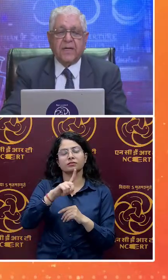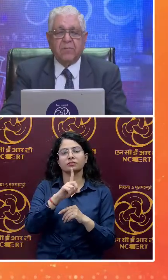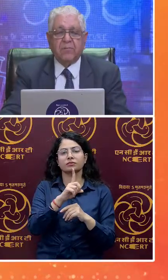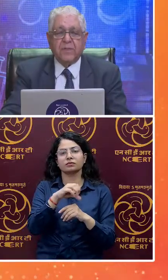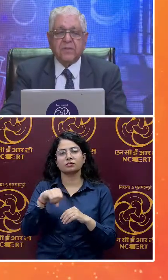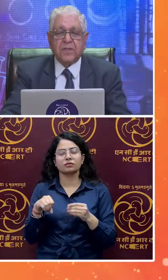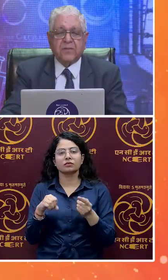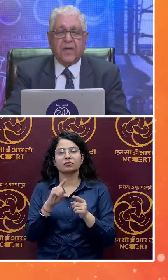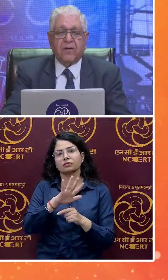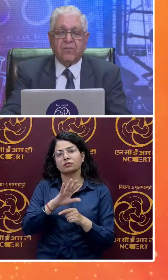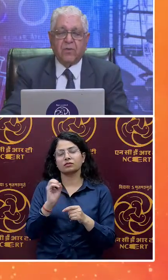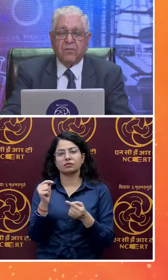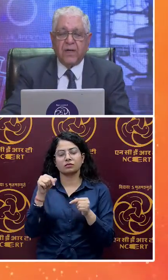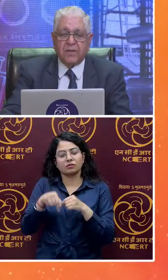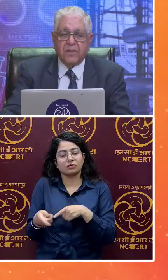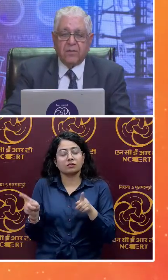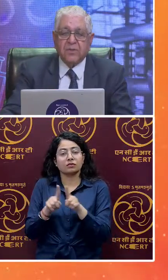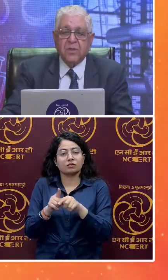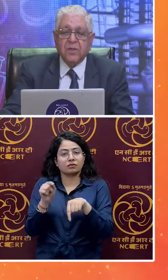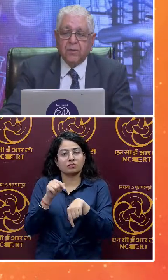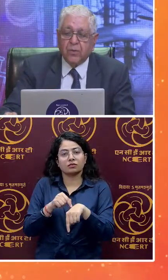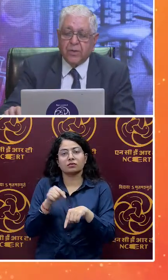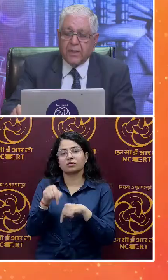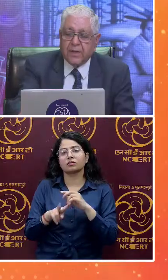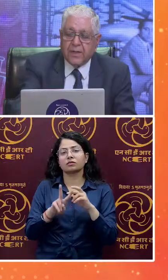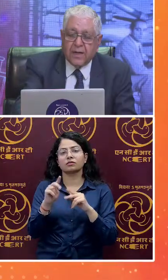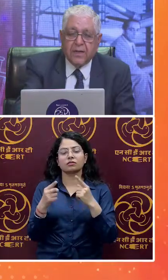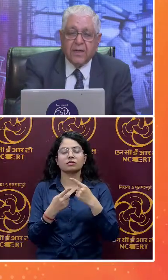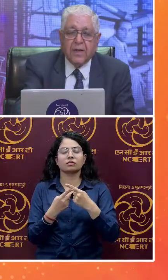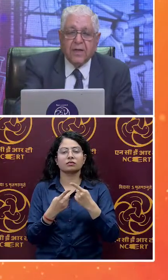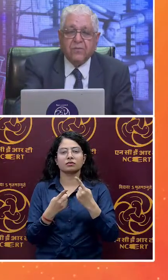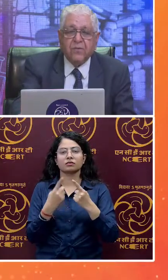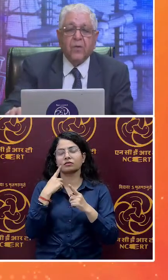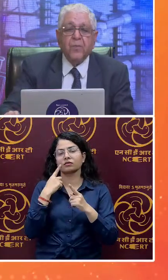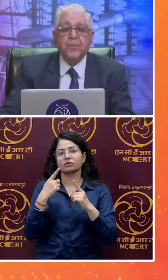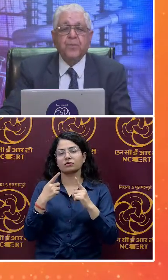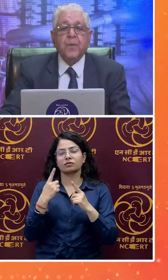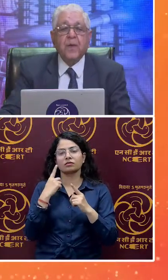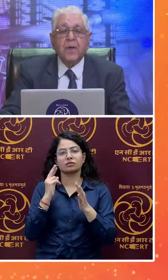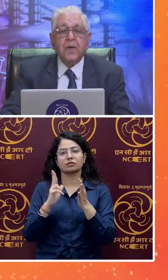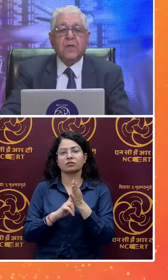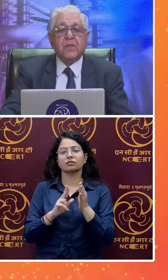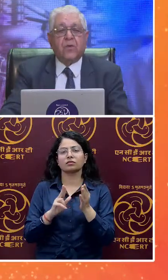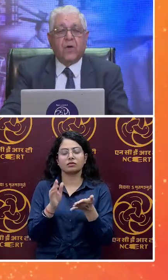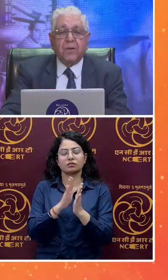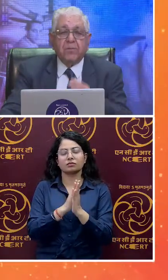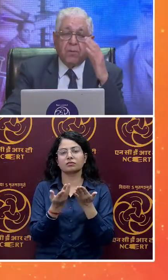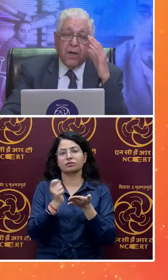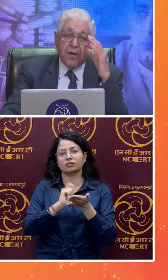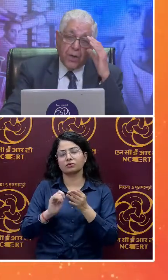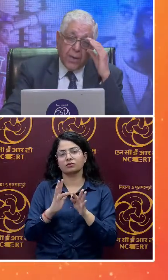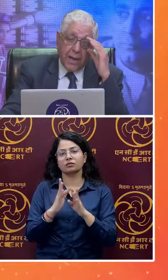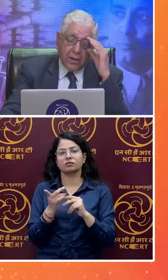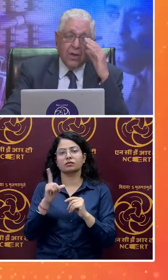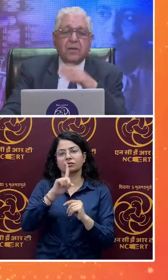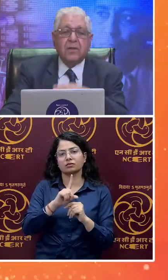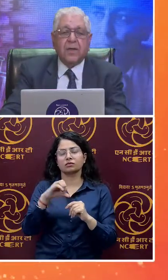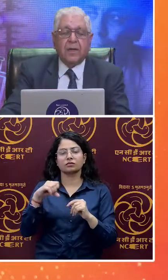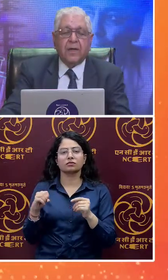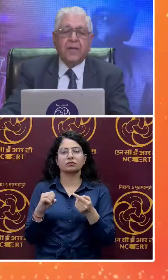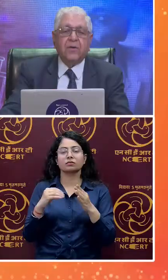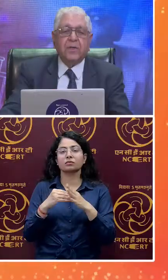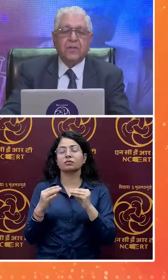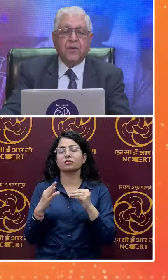present day time. This is extracted from the Venkatraman's book written in 1994. So, what did Bhabha do in Bangalore?